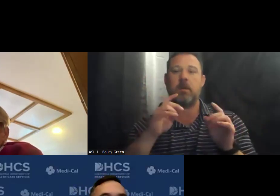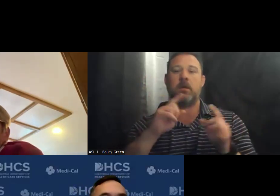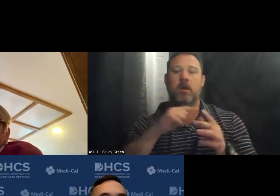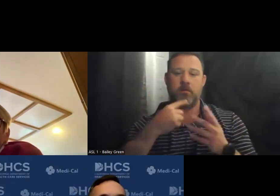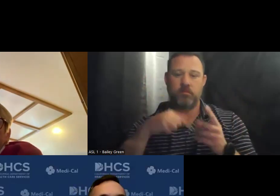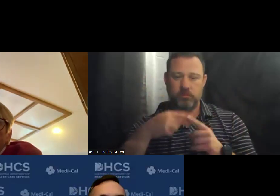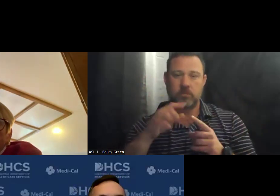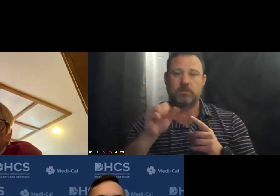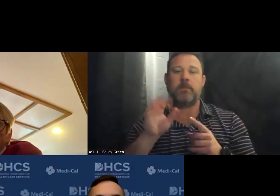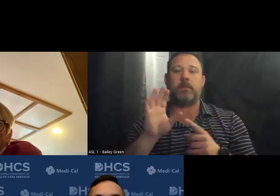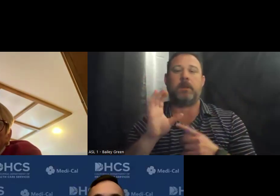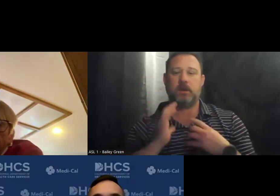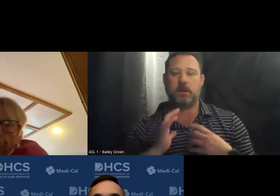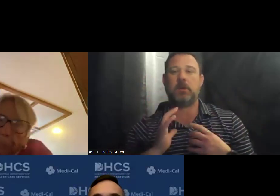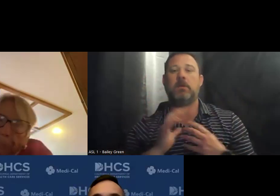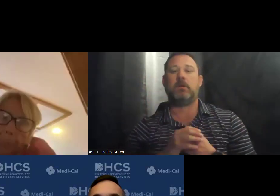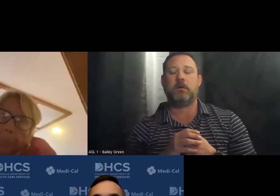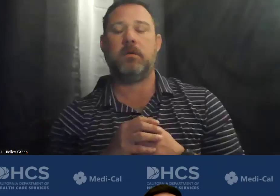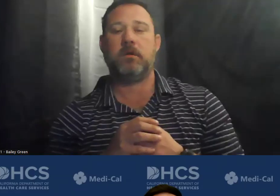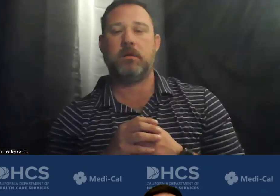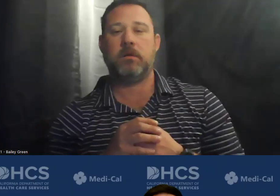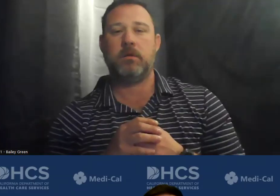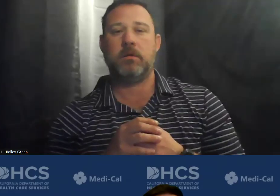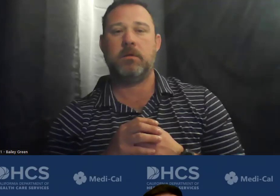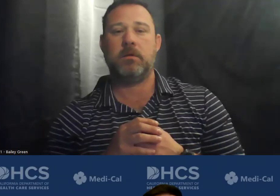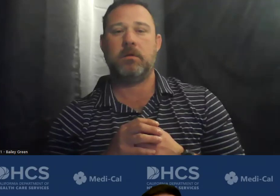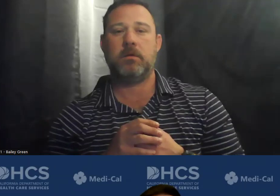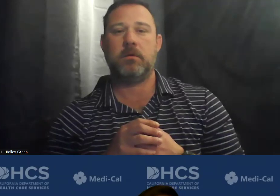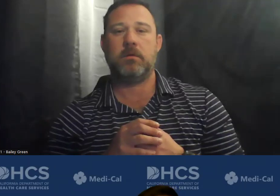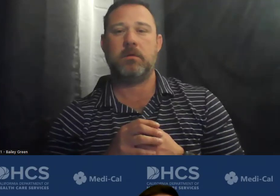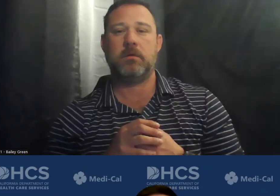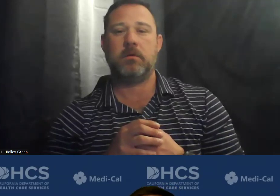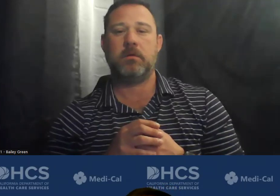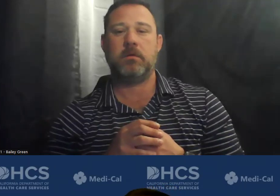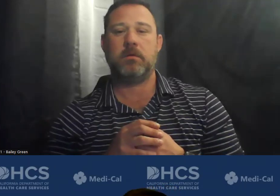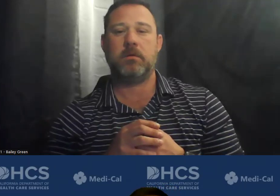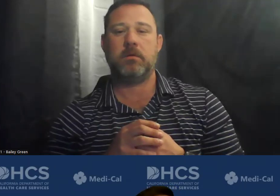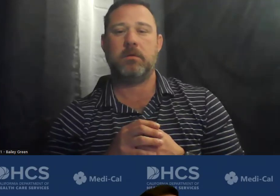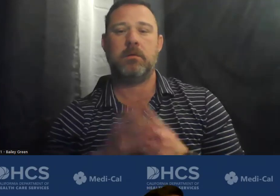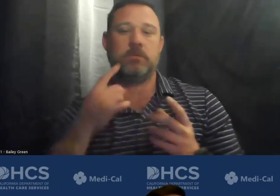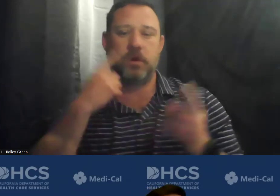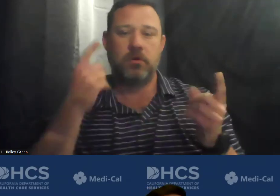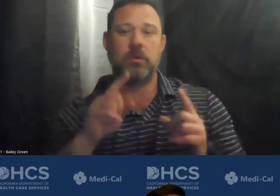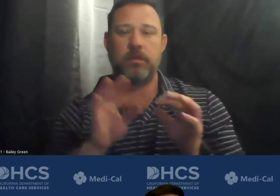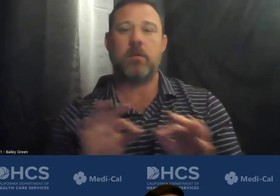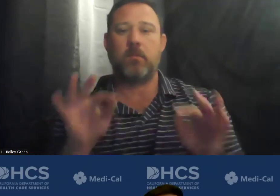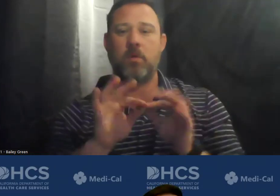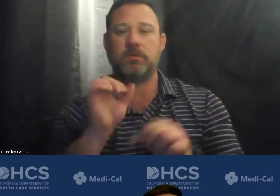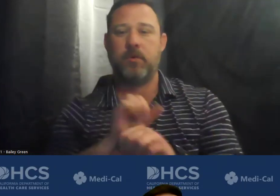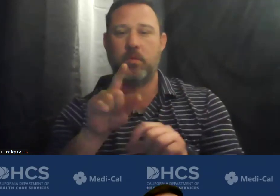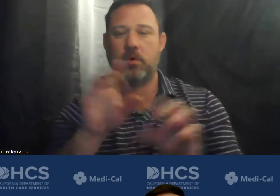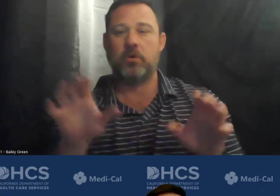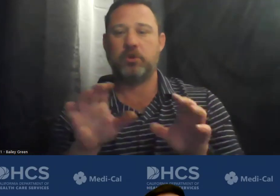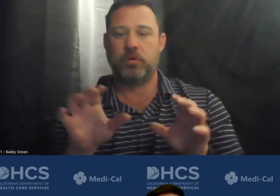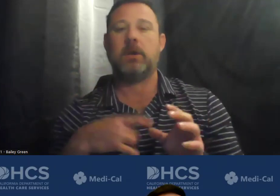subcommittee, and just agree with the importance of the work that you're doing.